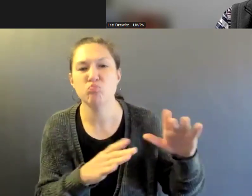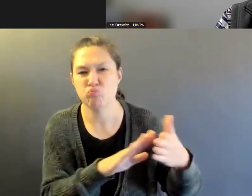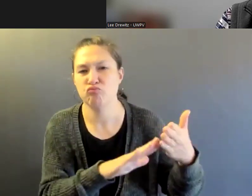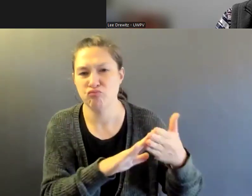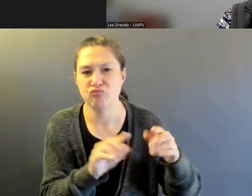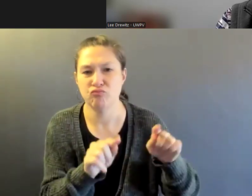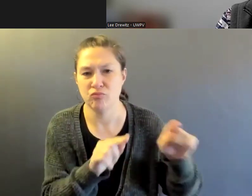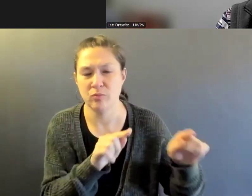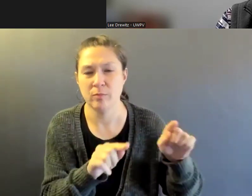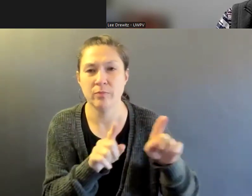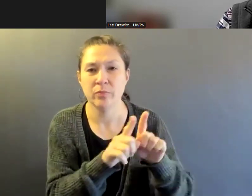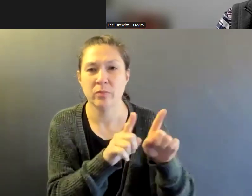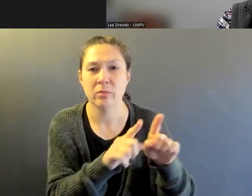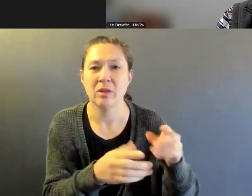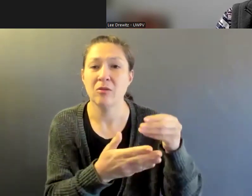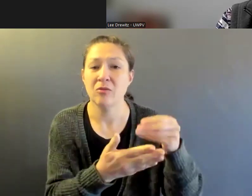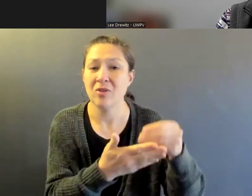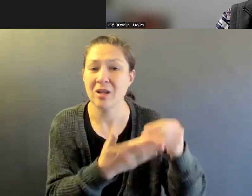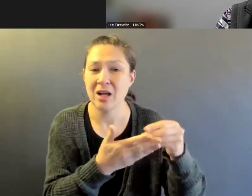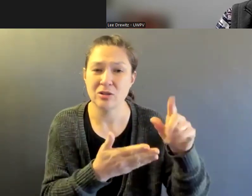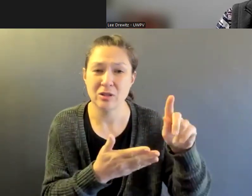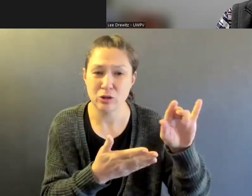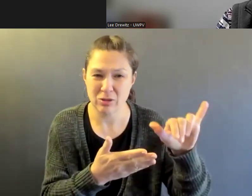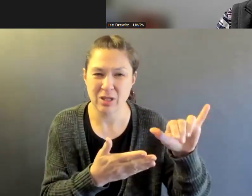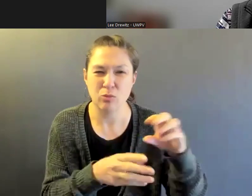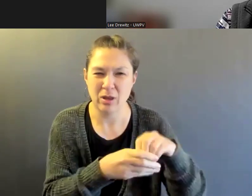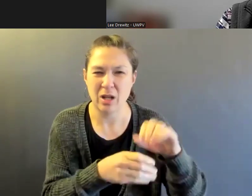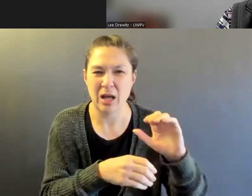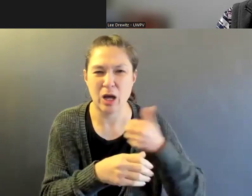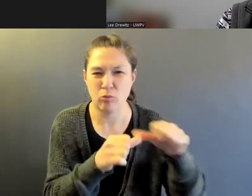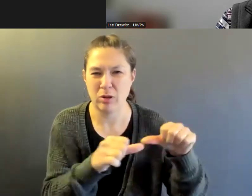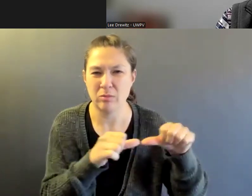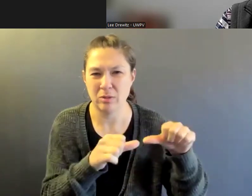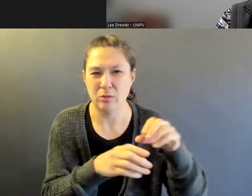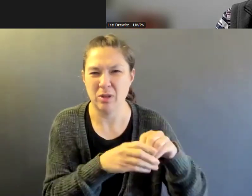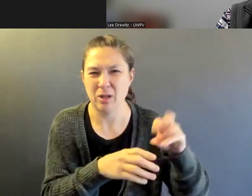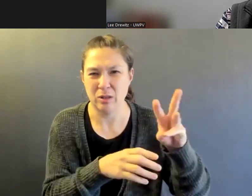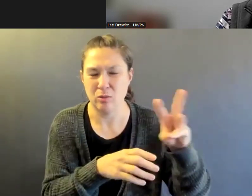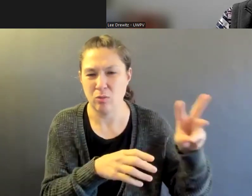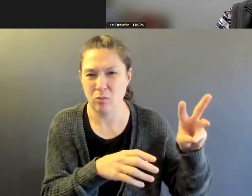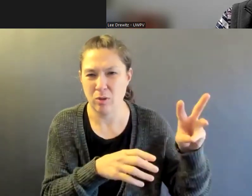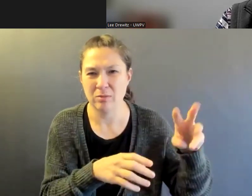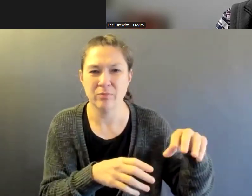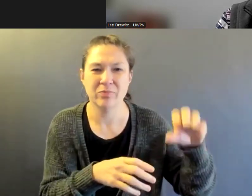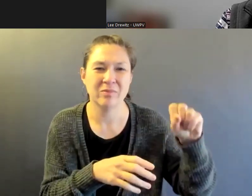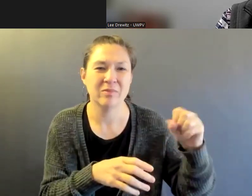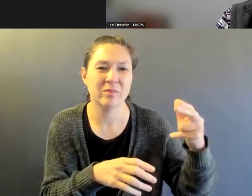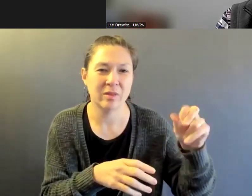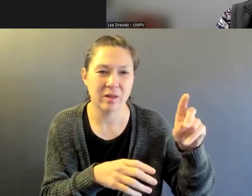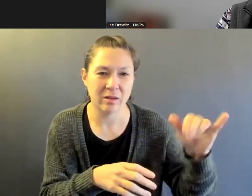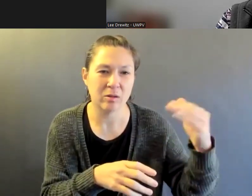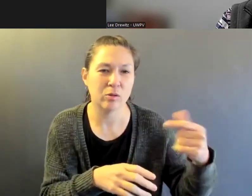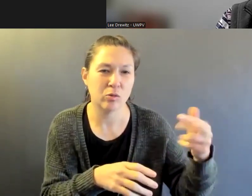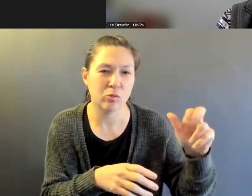literacy programming throughout our catchment area. Again, primarily Hampden County, but also South Island and Granby. That involves